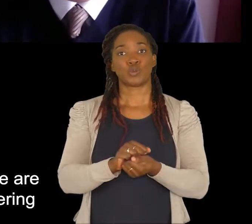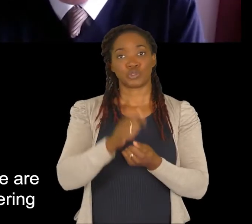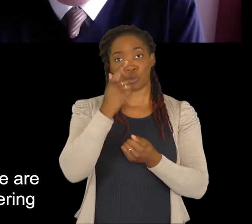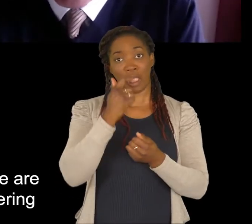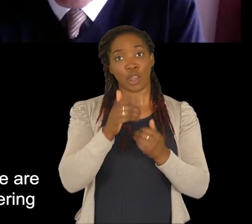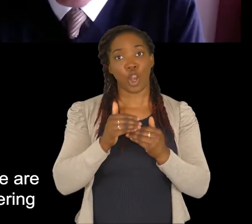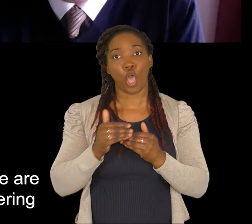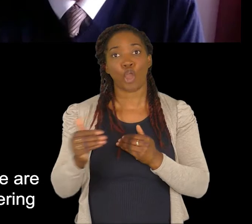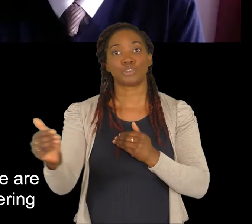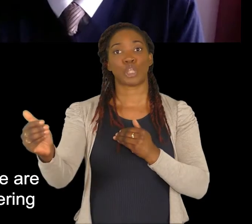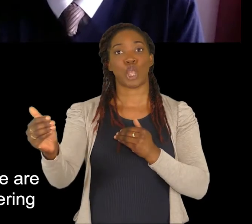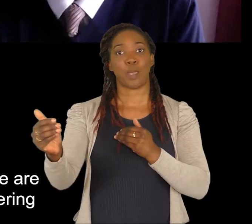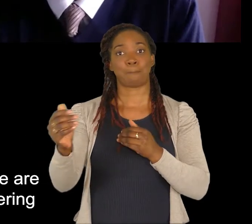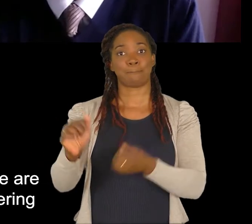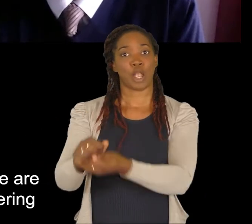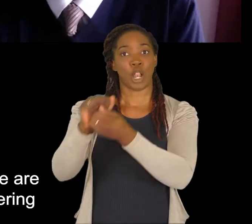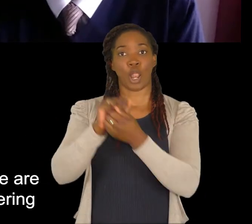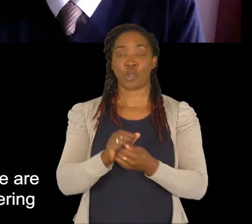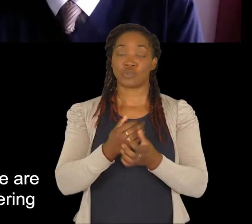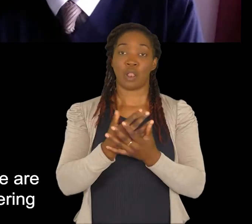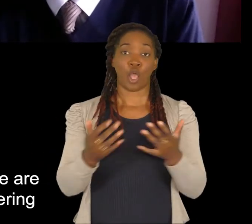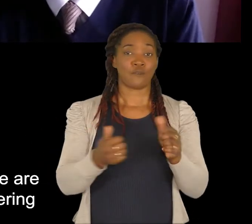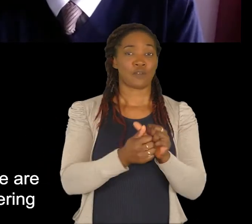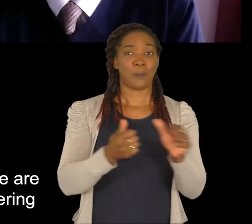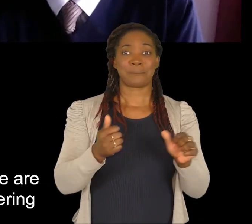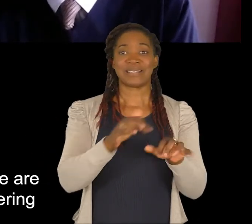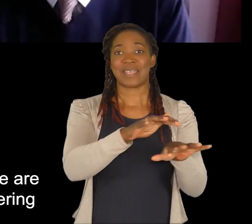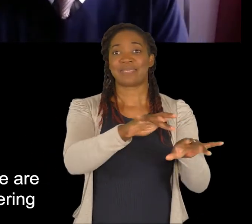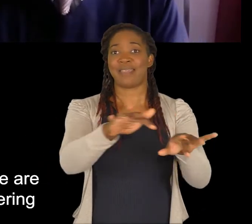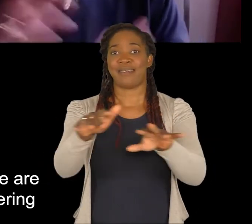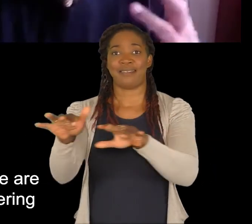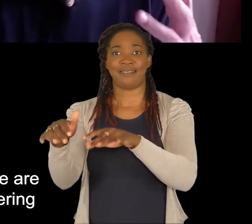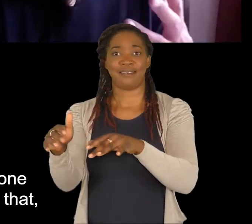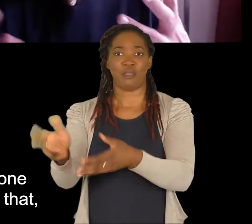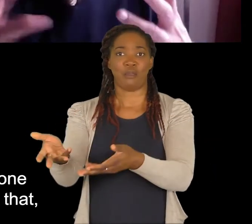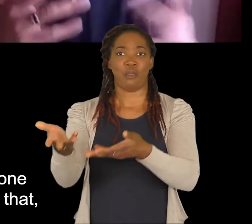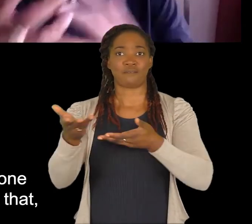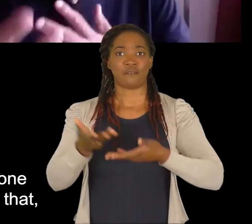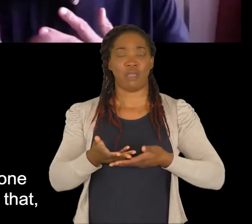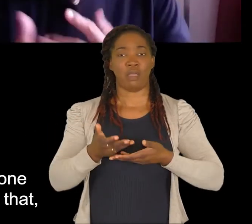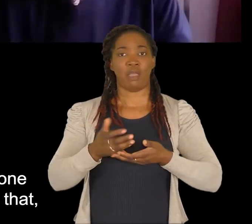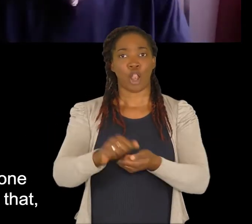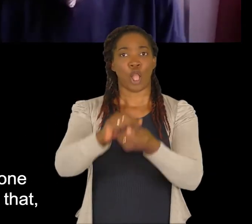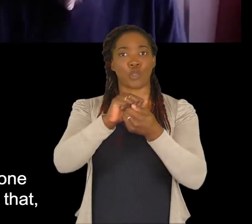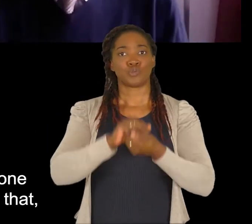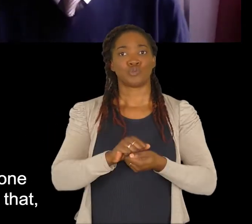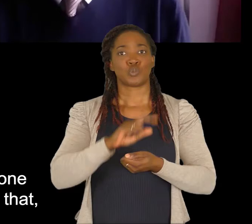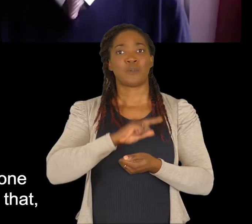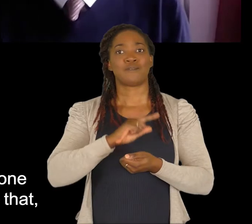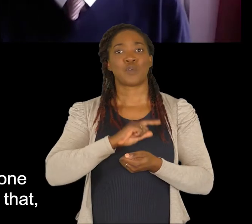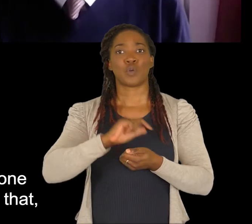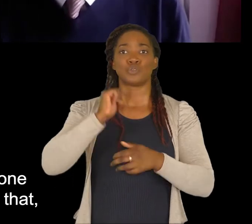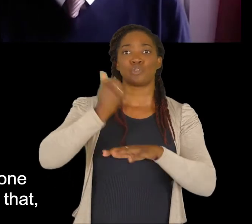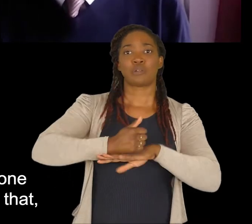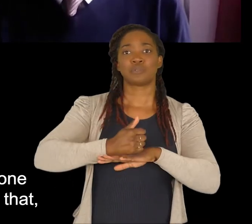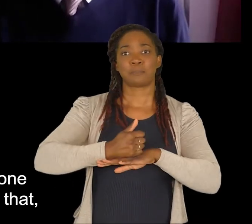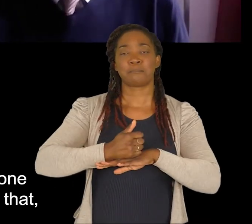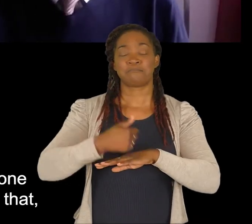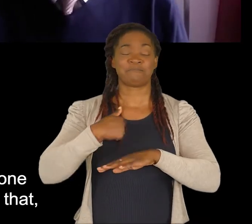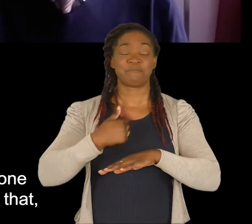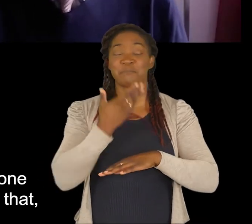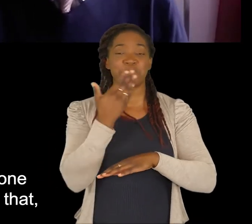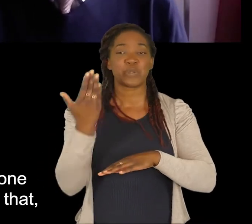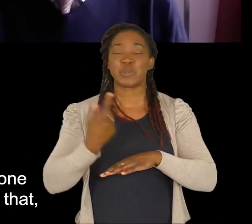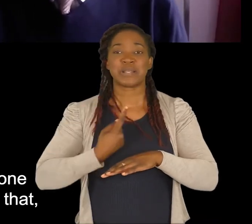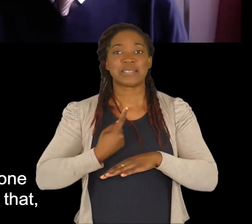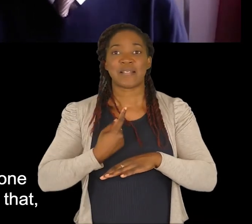term loans for your business. There's a lot of companies out there now that are offering loans for startups, right? Again, I haven't